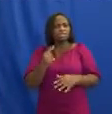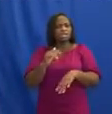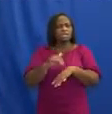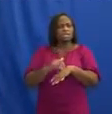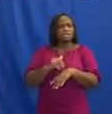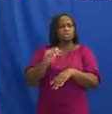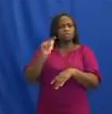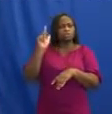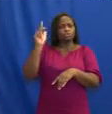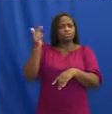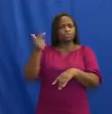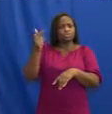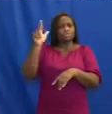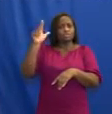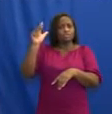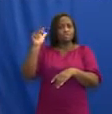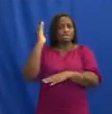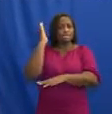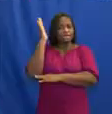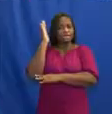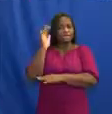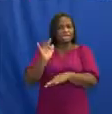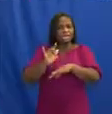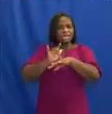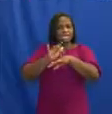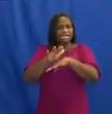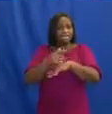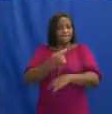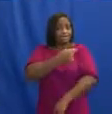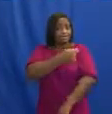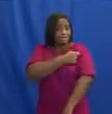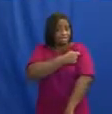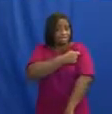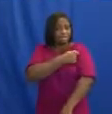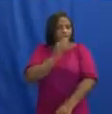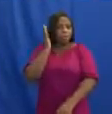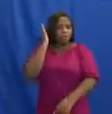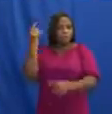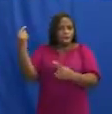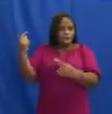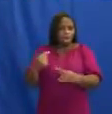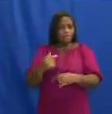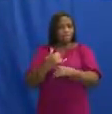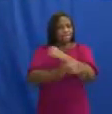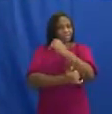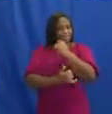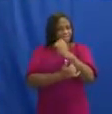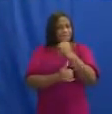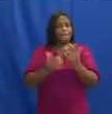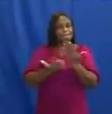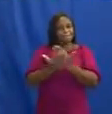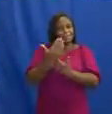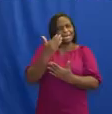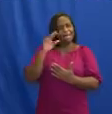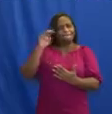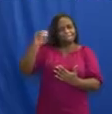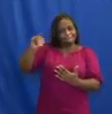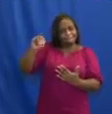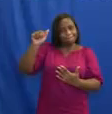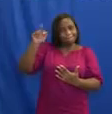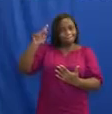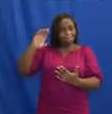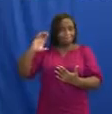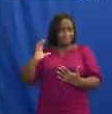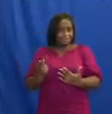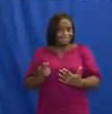in update number 23 that the earliest vaccine would be in the country by March.